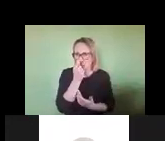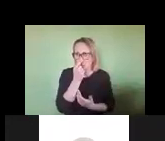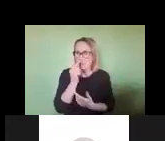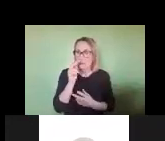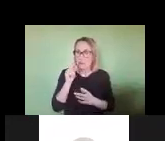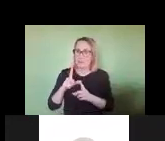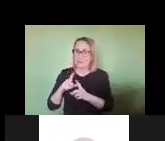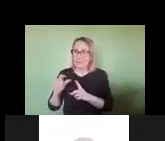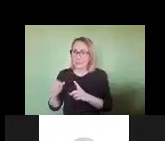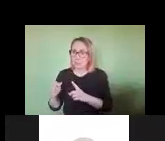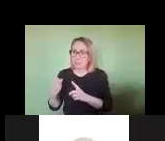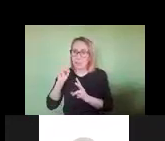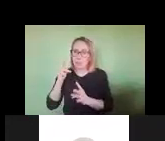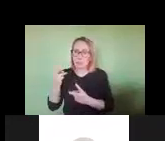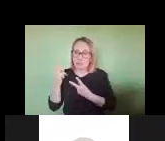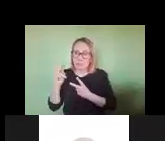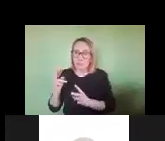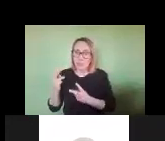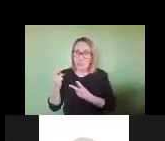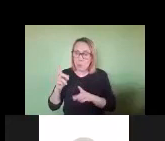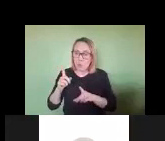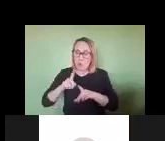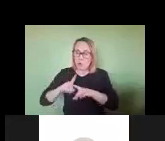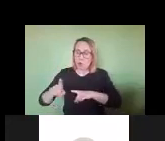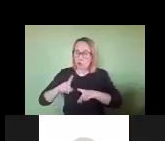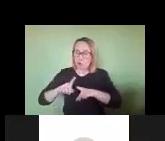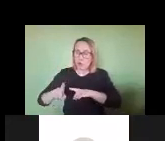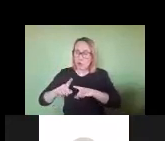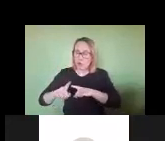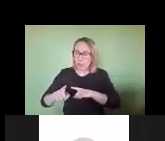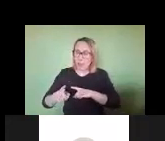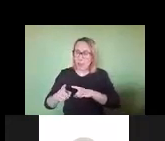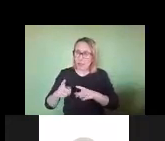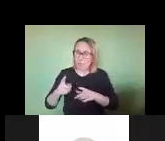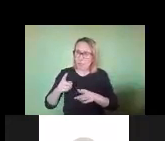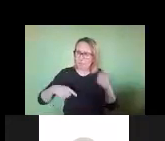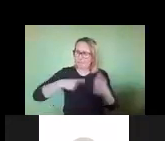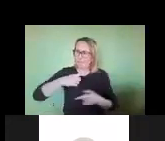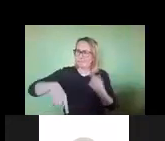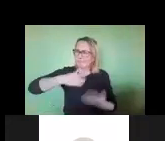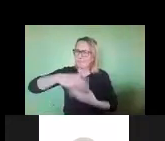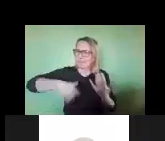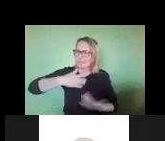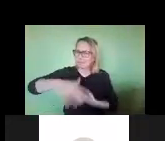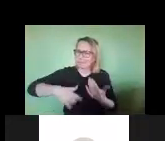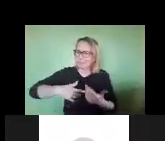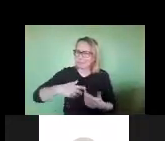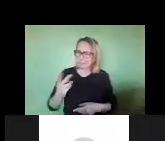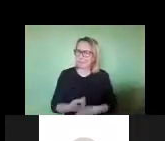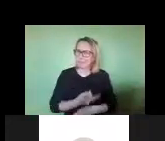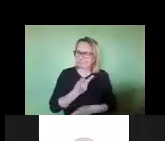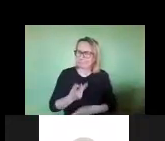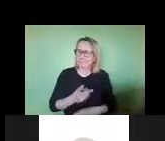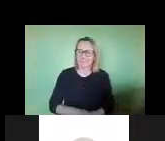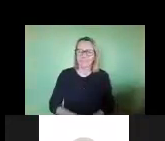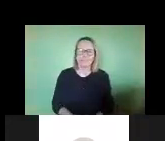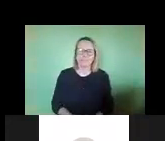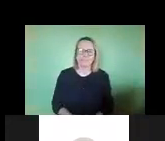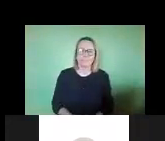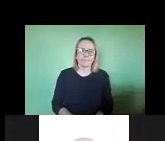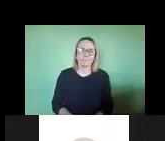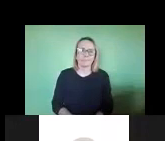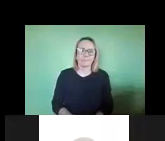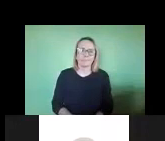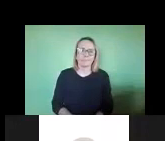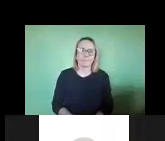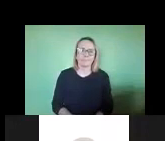activities to try as much as possible to ensure that we continue to offer a variety and meet the needs of as many people as possible.